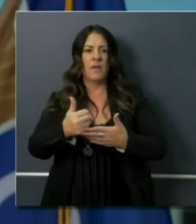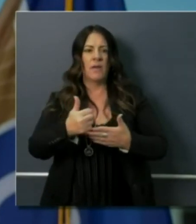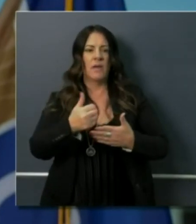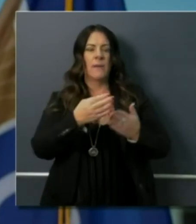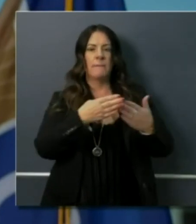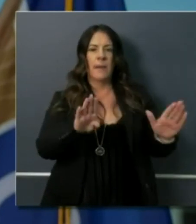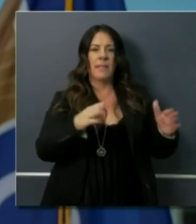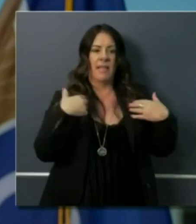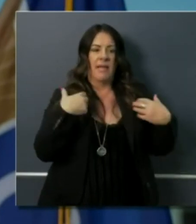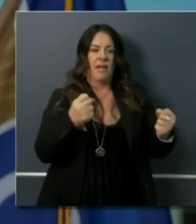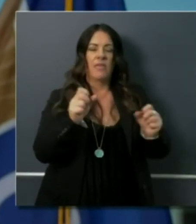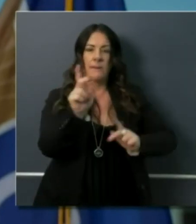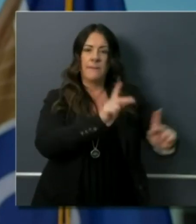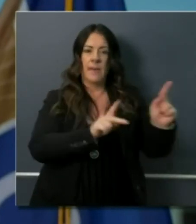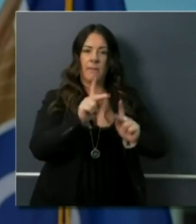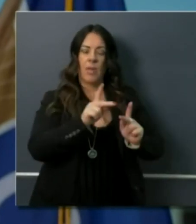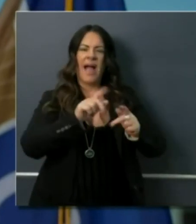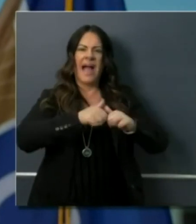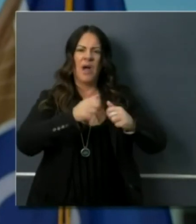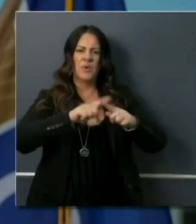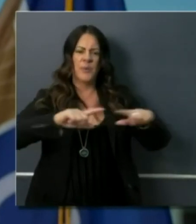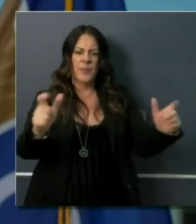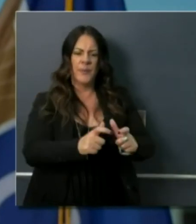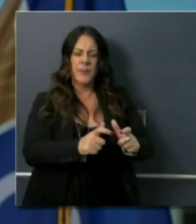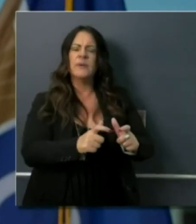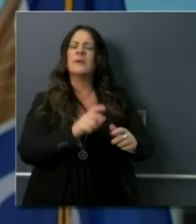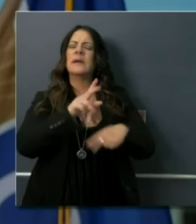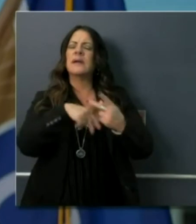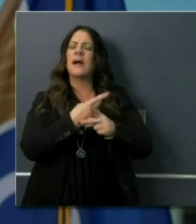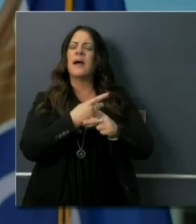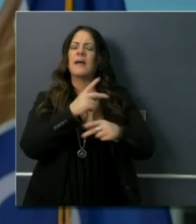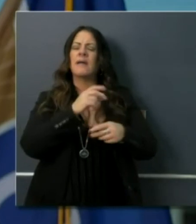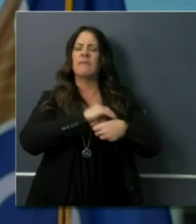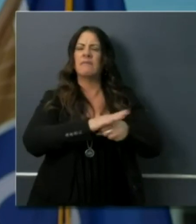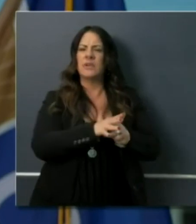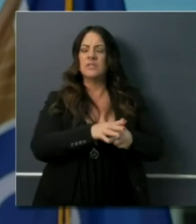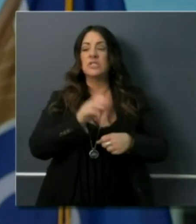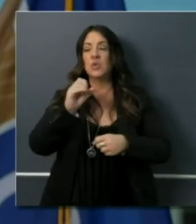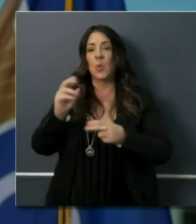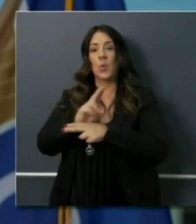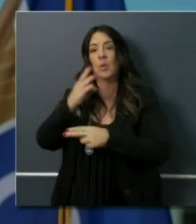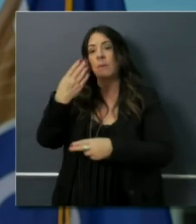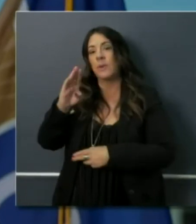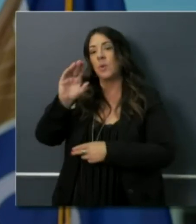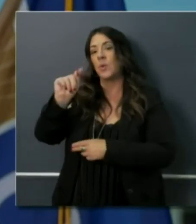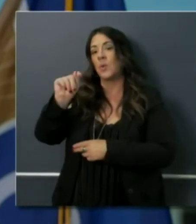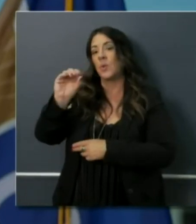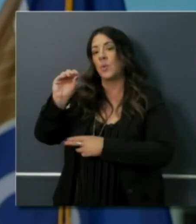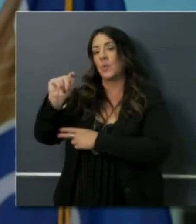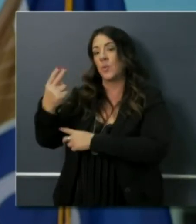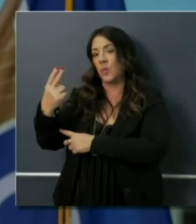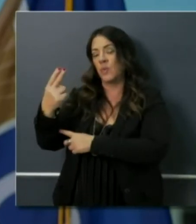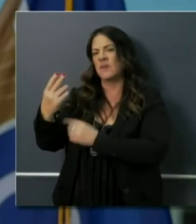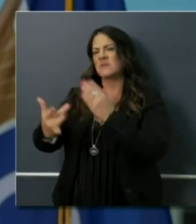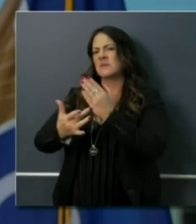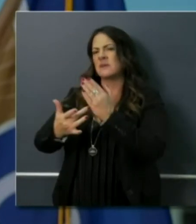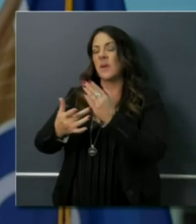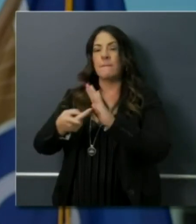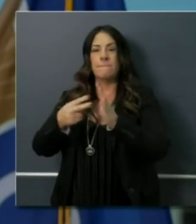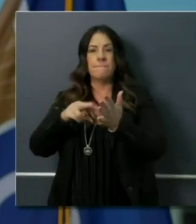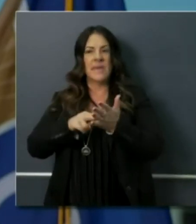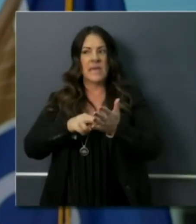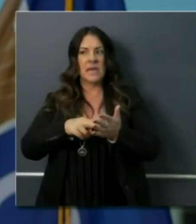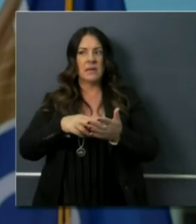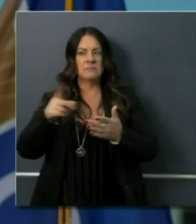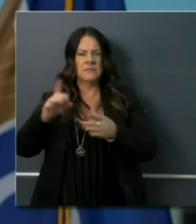the virus by using, Bluetooth technology so that people can know if they have